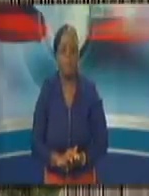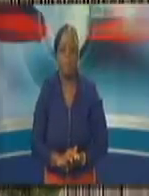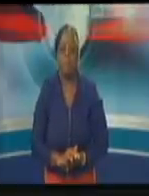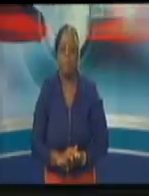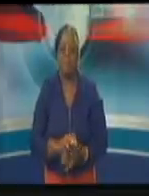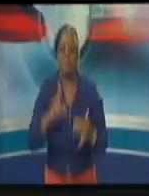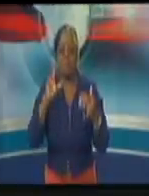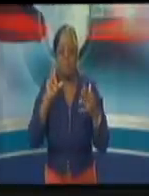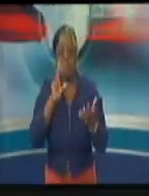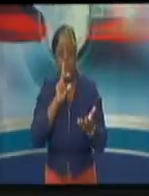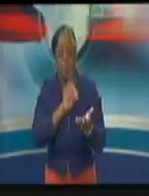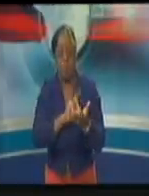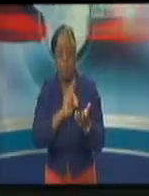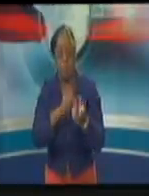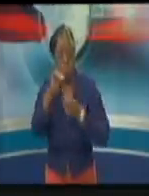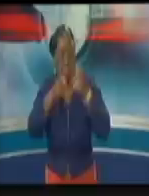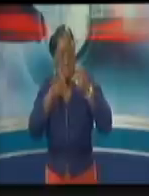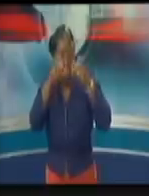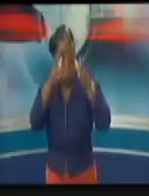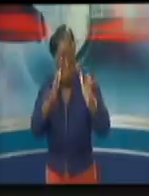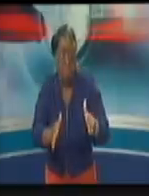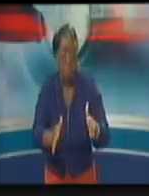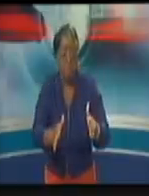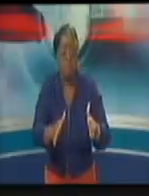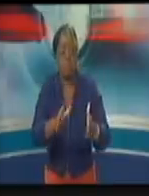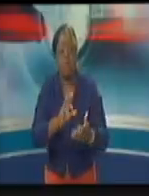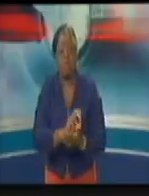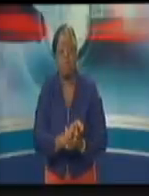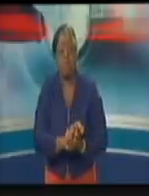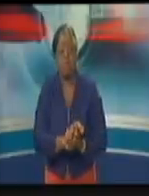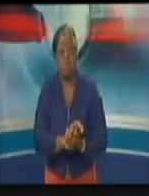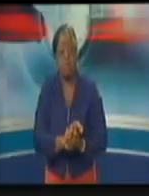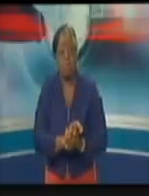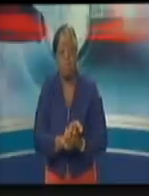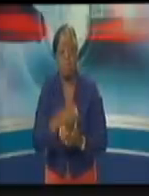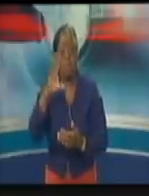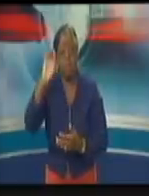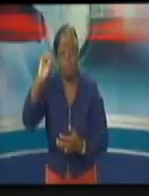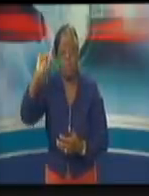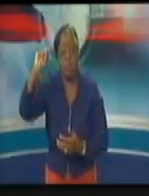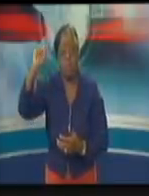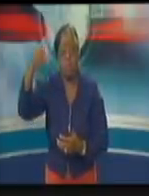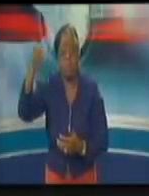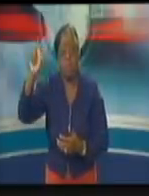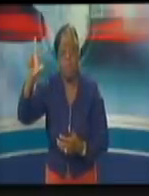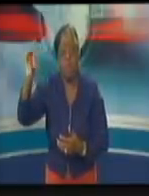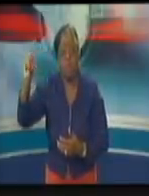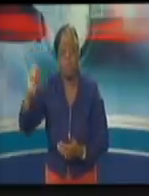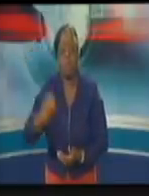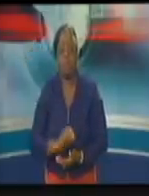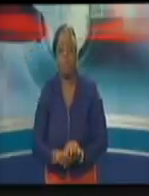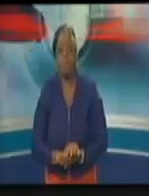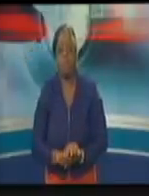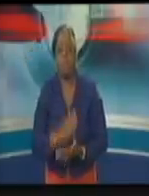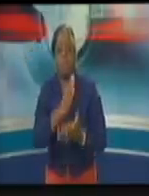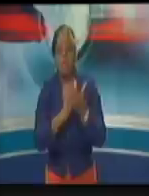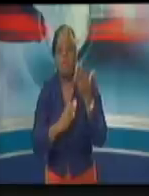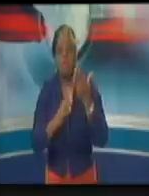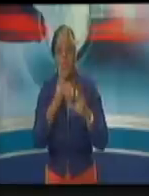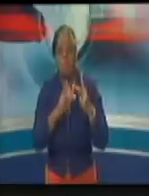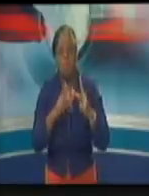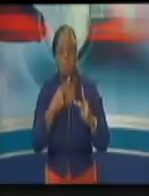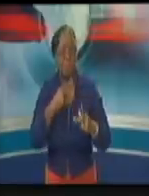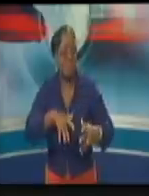some studies have shown that in a time of stress, some people react by feeling very sleepy and very